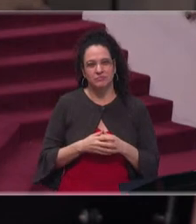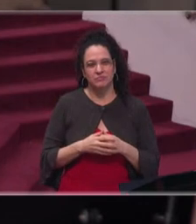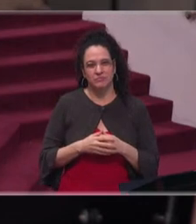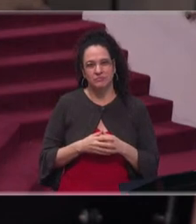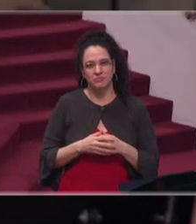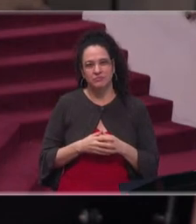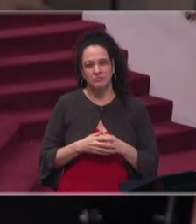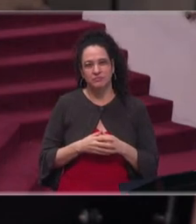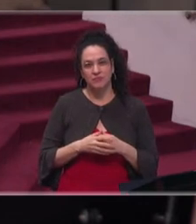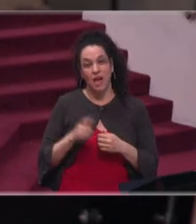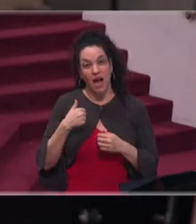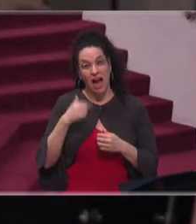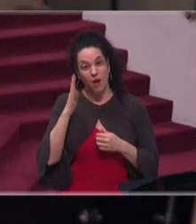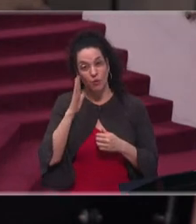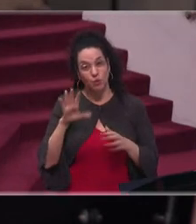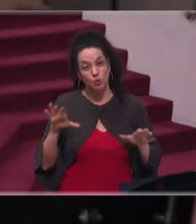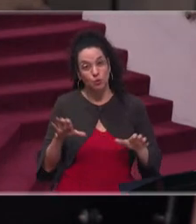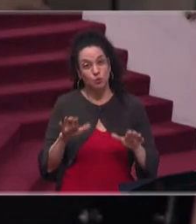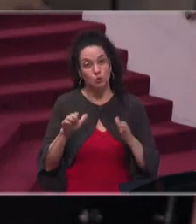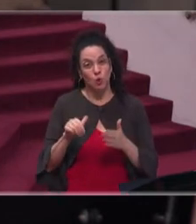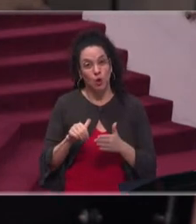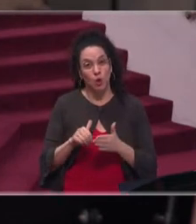Behold, I will do a new thing.